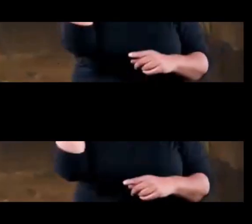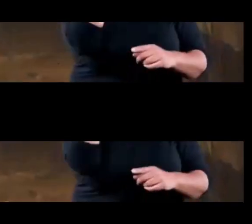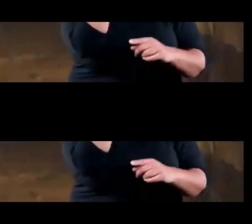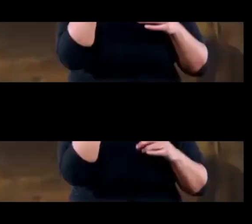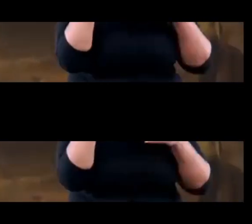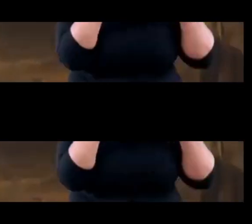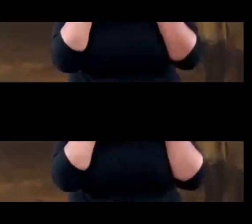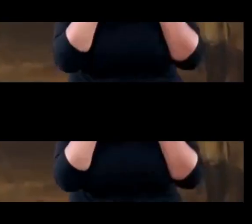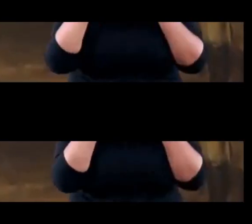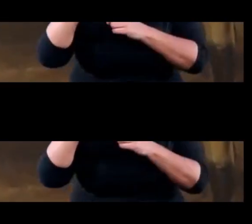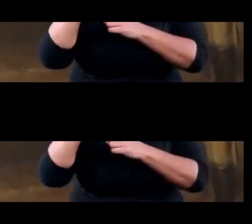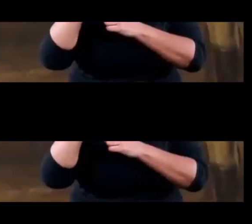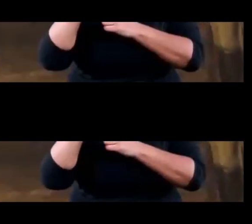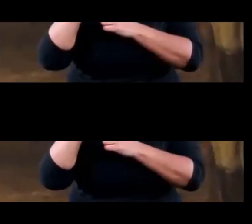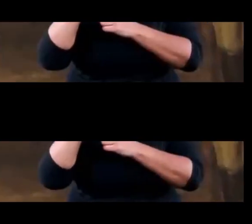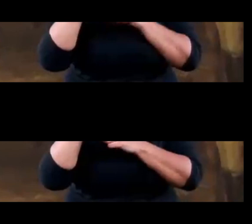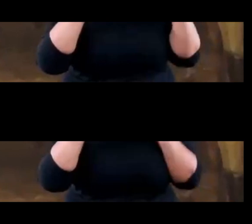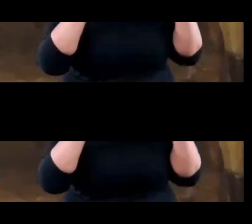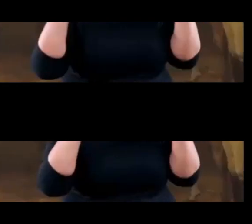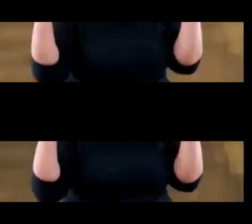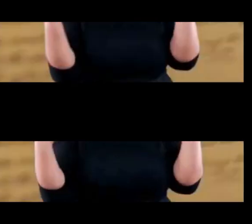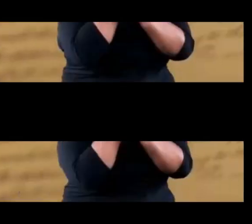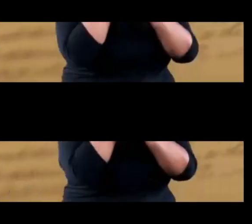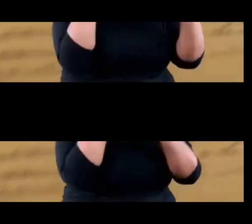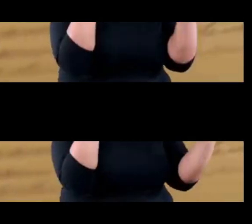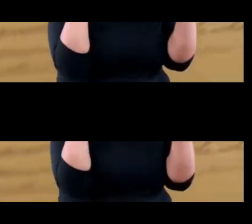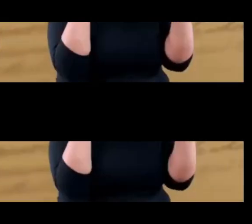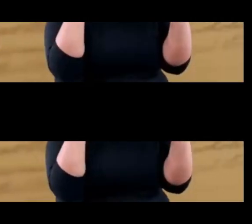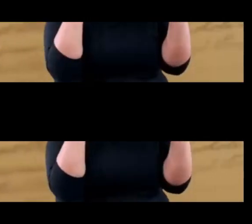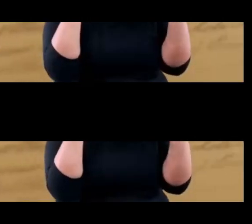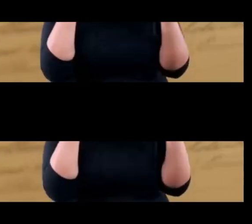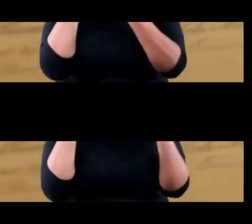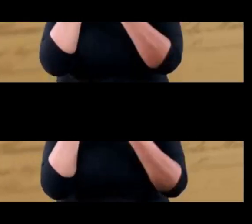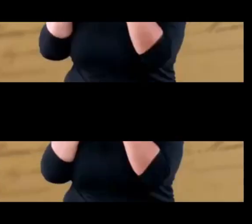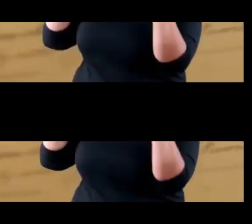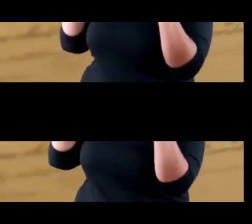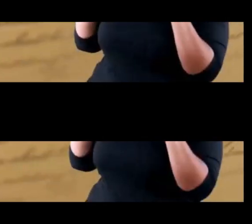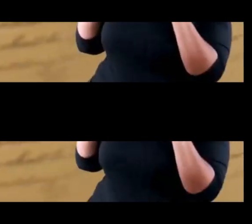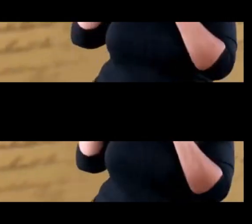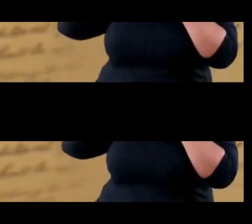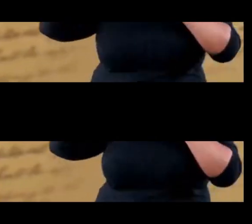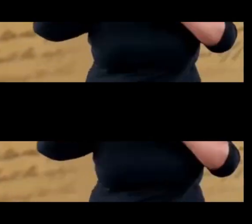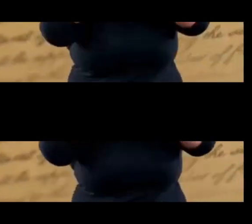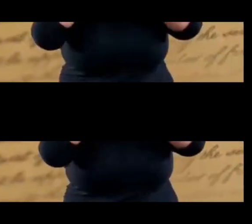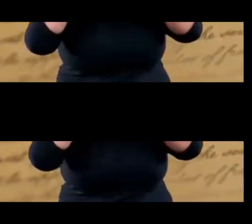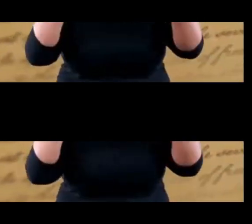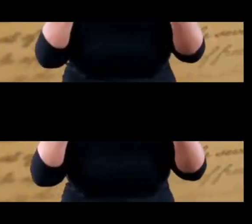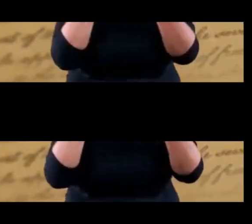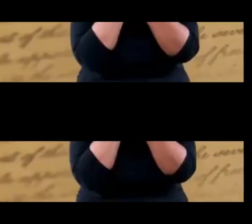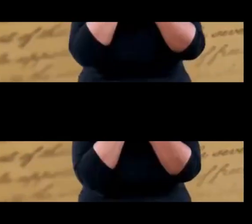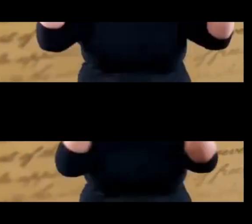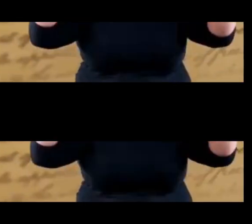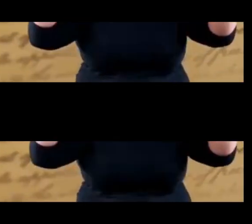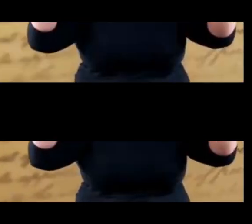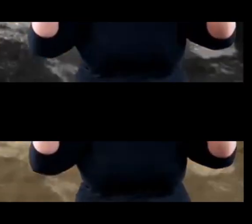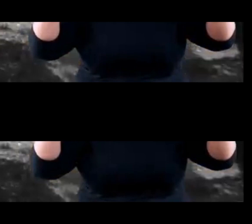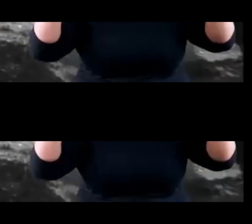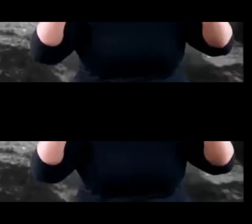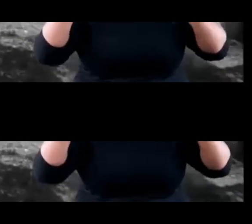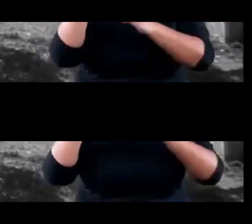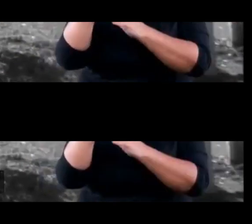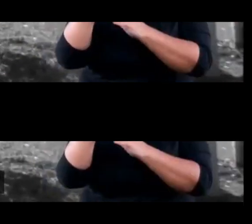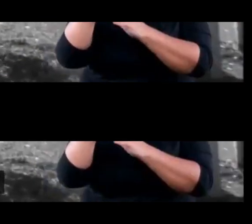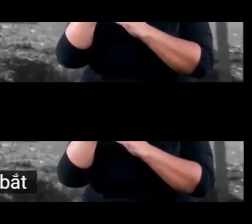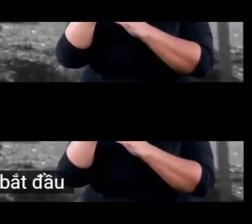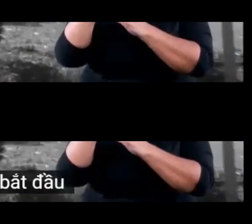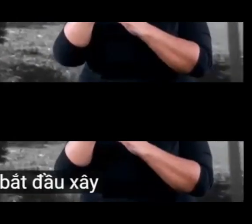the American colonists won that war, they finally gained their independence from Britain and were now free. The